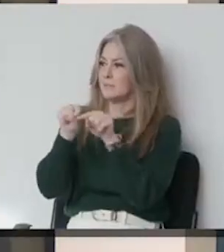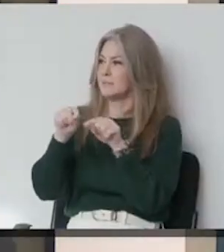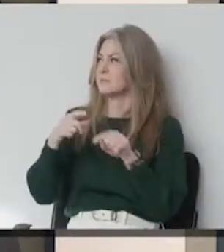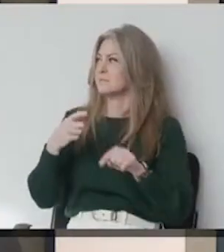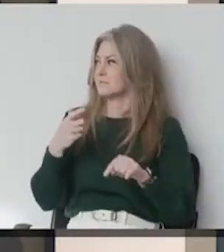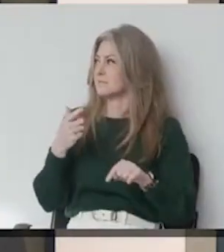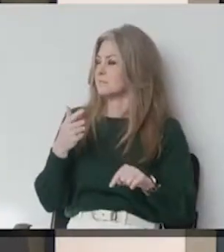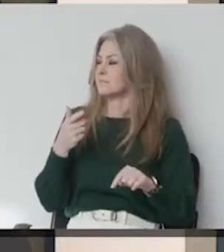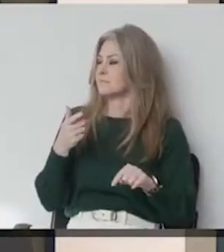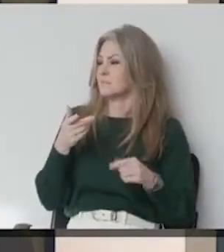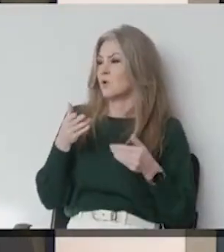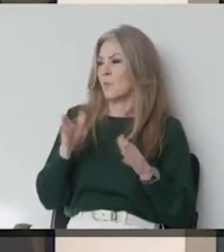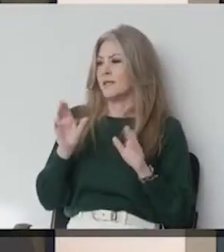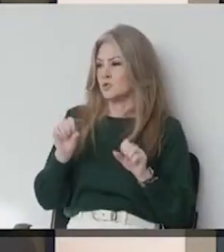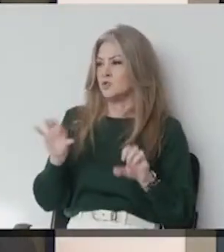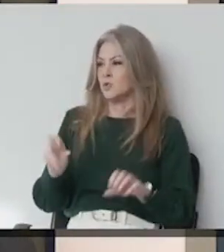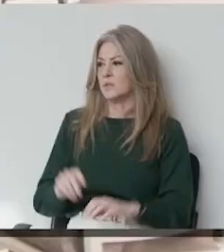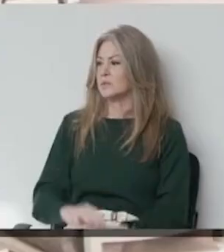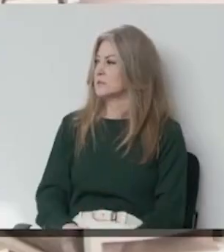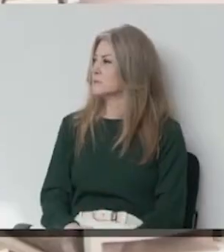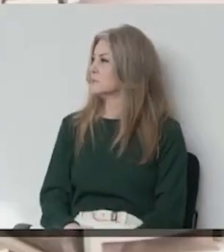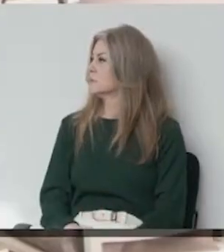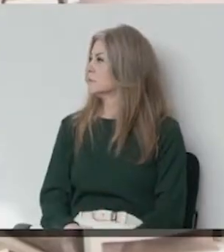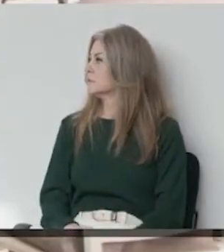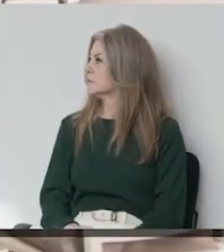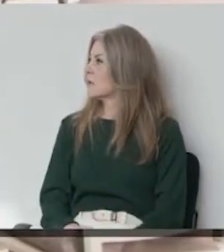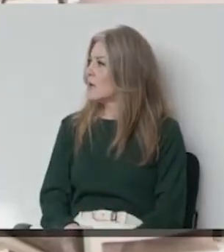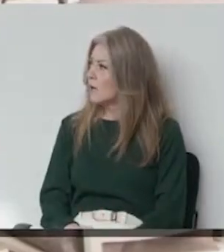different ways to do that in Articulate. Last question?